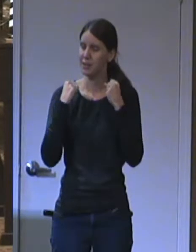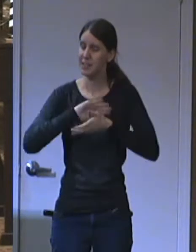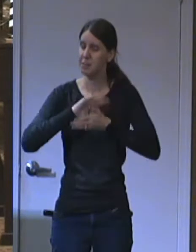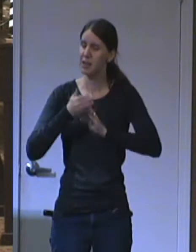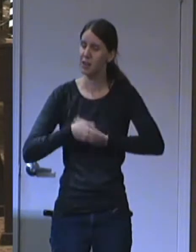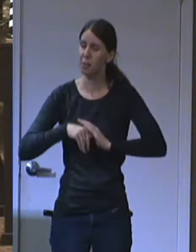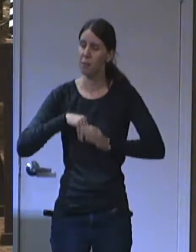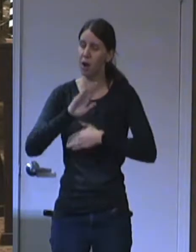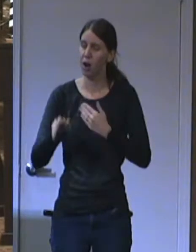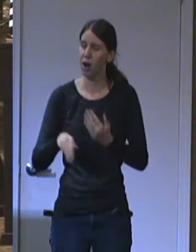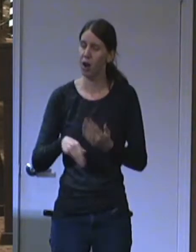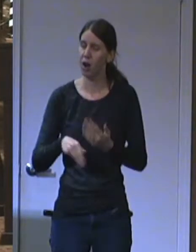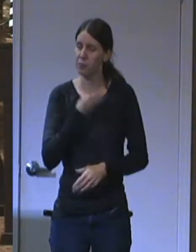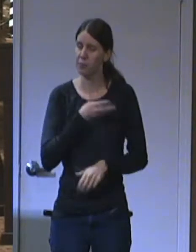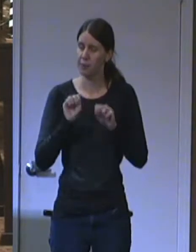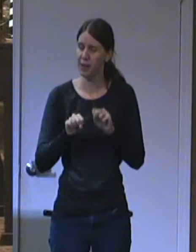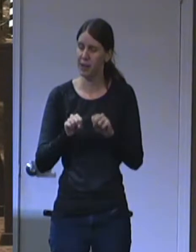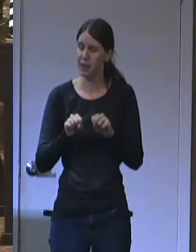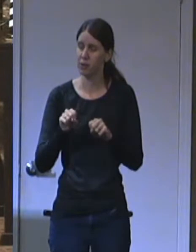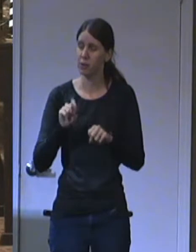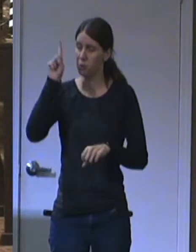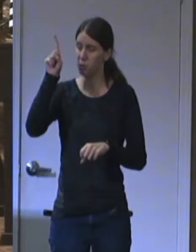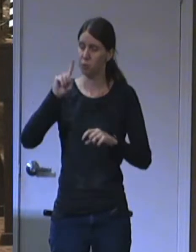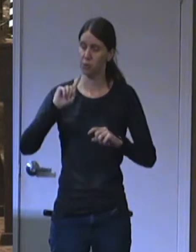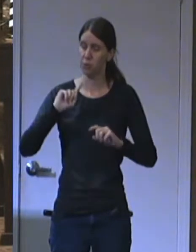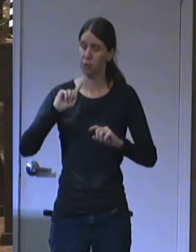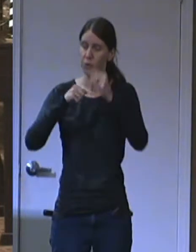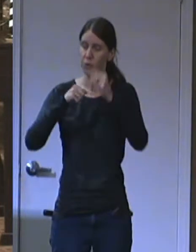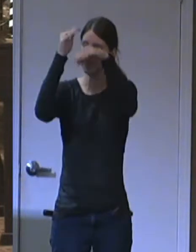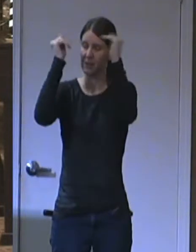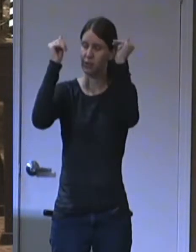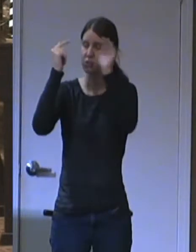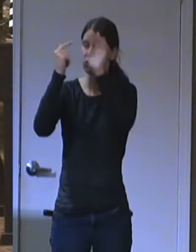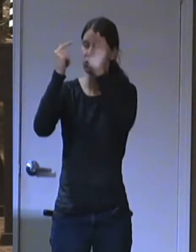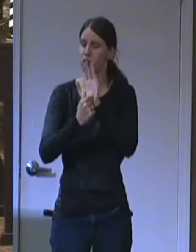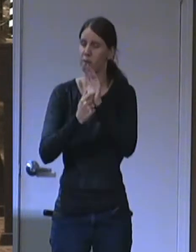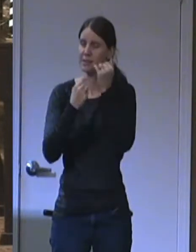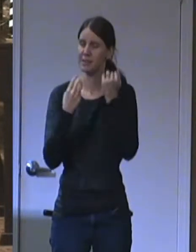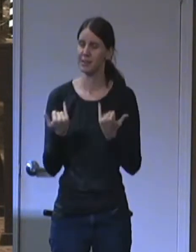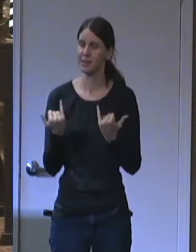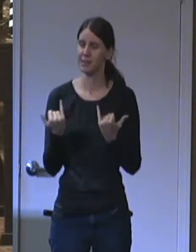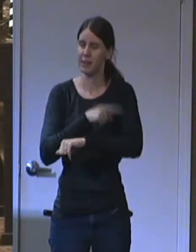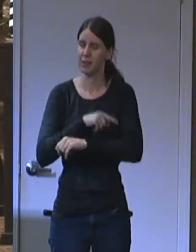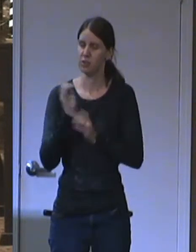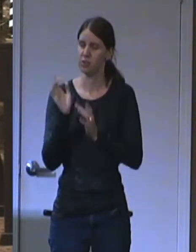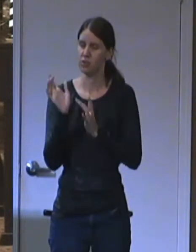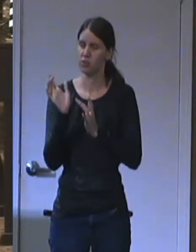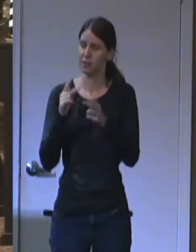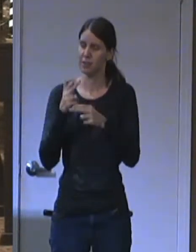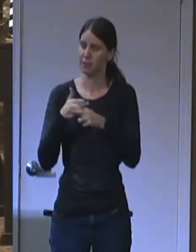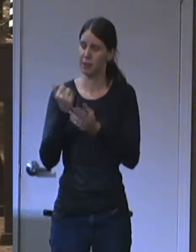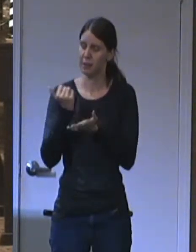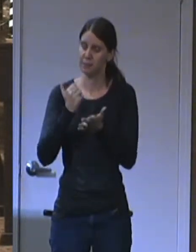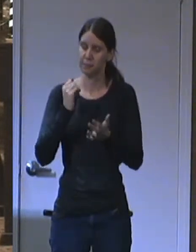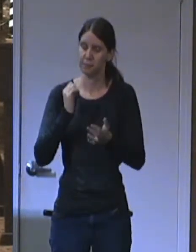that we can be, that you take us to glory. Show us your way today, in Jesus' name. Amen.